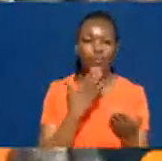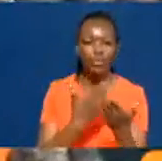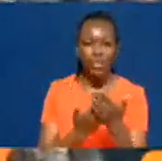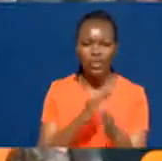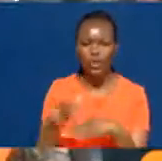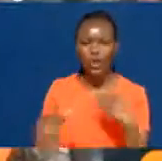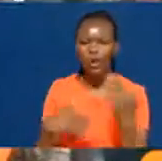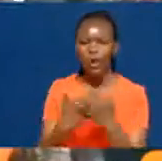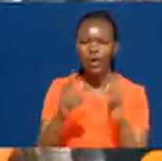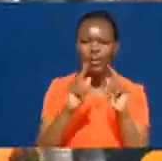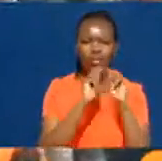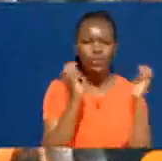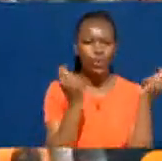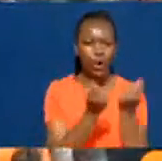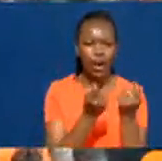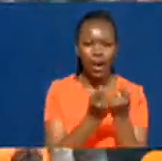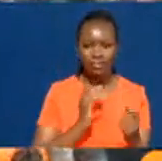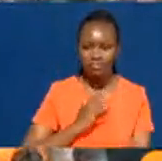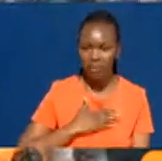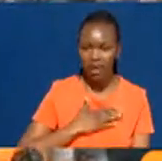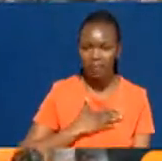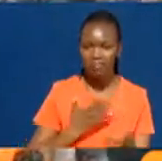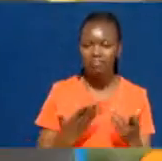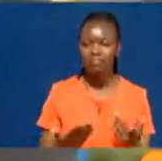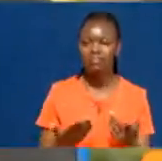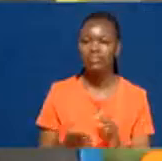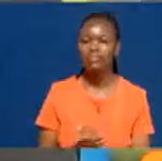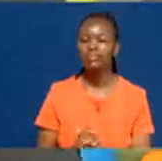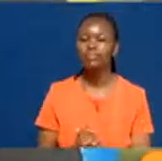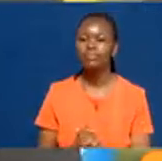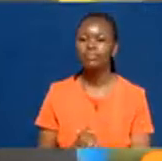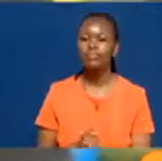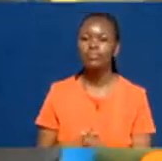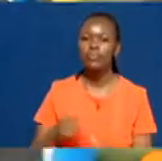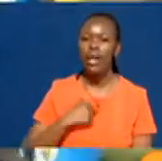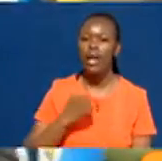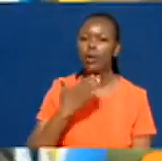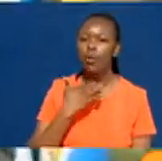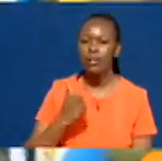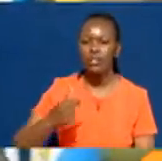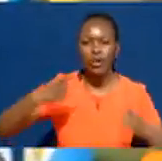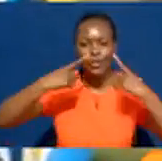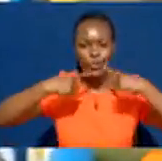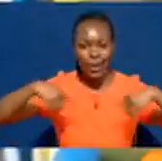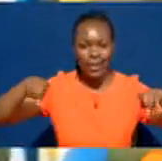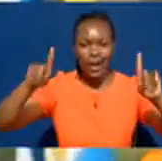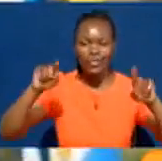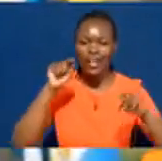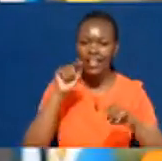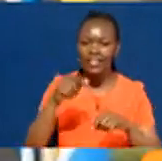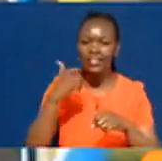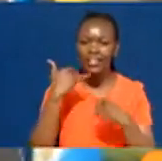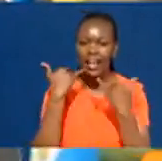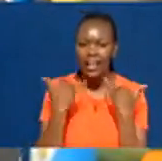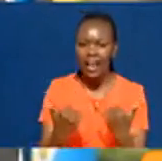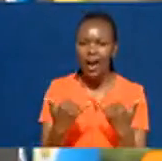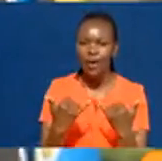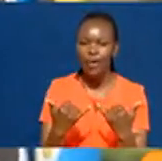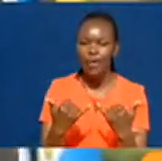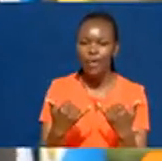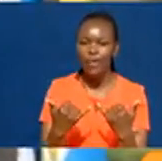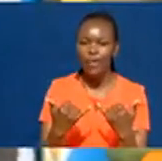to our team. I want to announce that This marks the